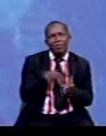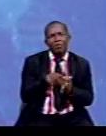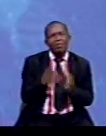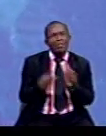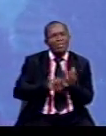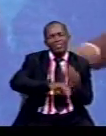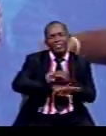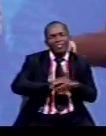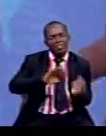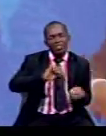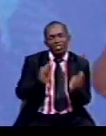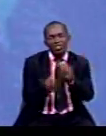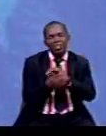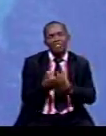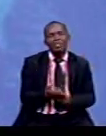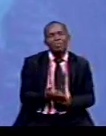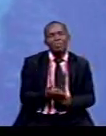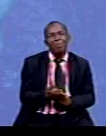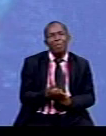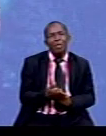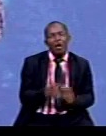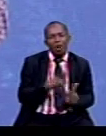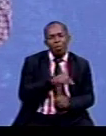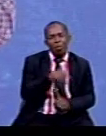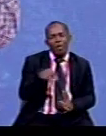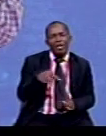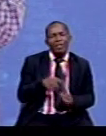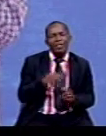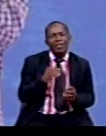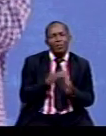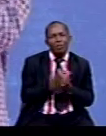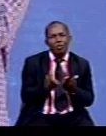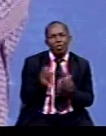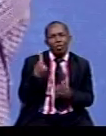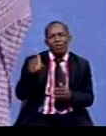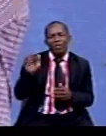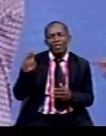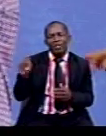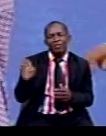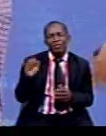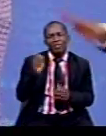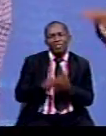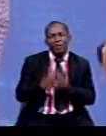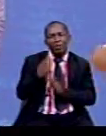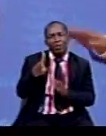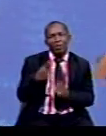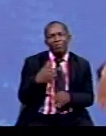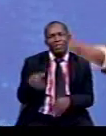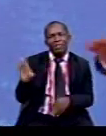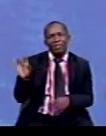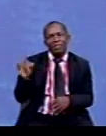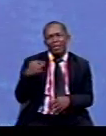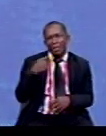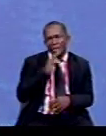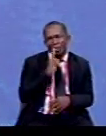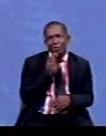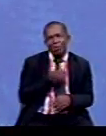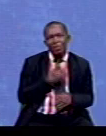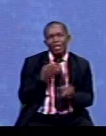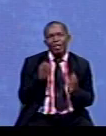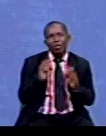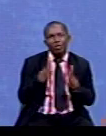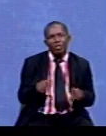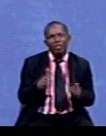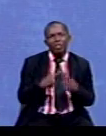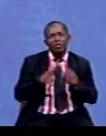verse 18 going, they were presented with the juiciest of the meats of the king, and they were presented with the